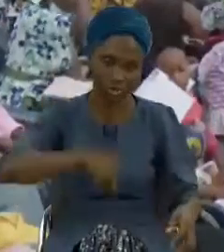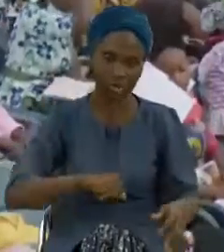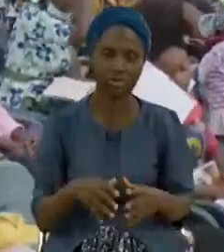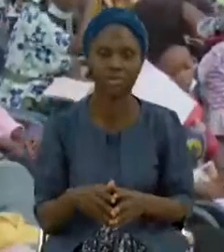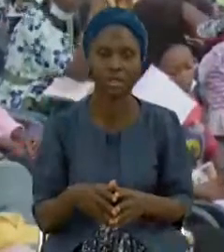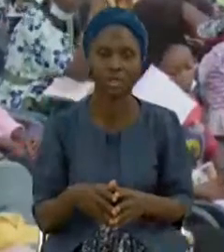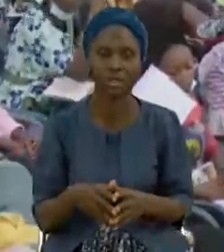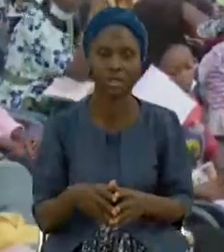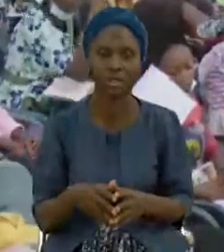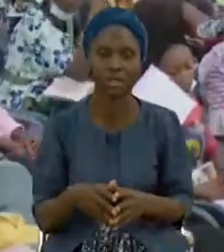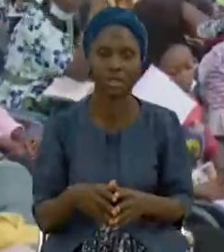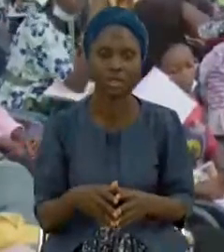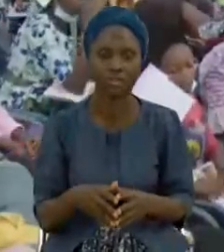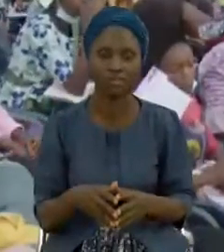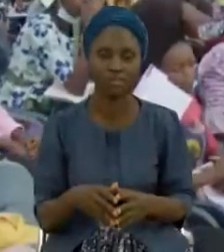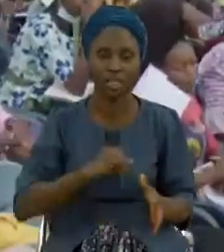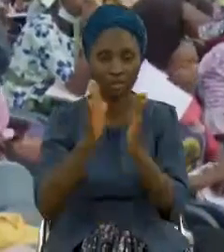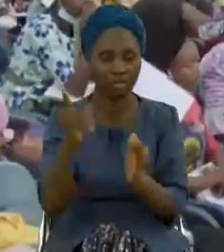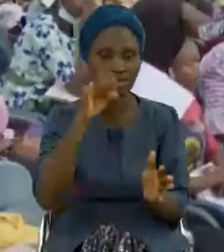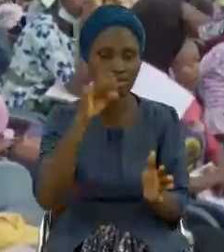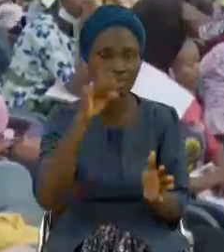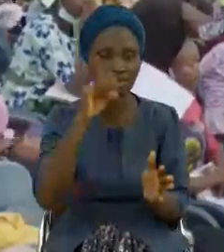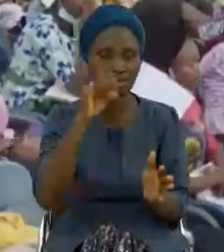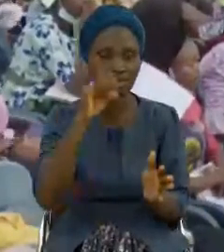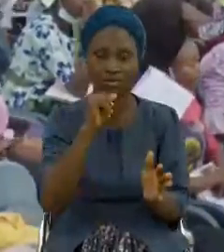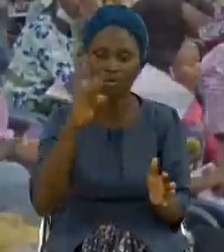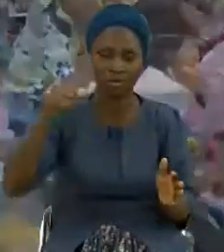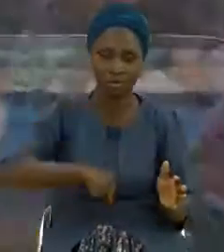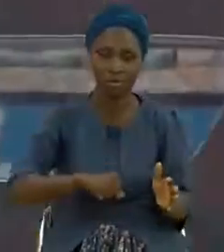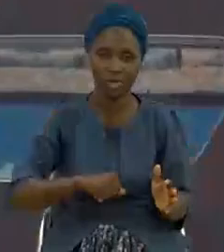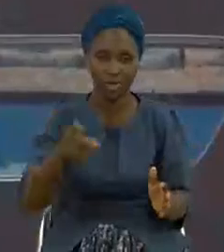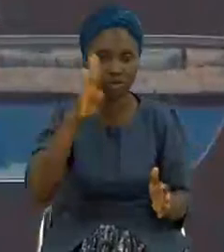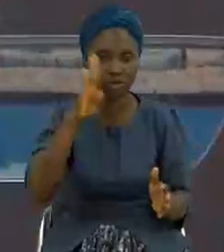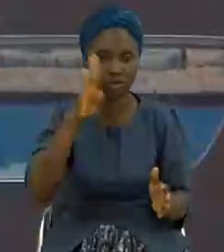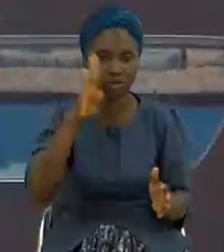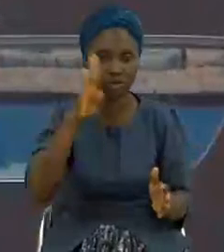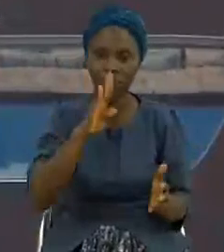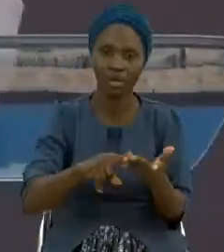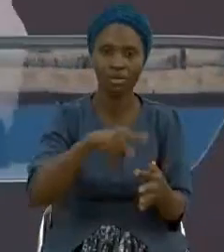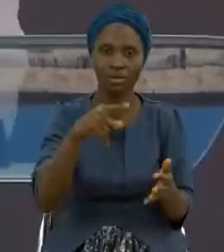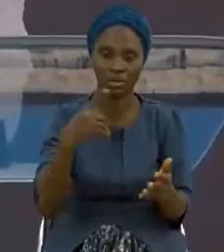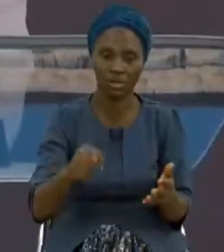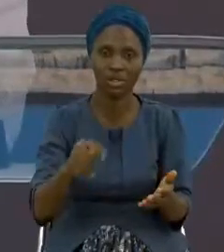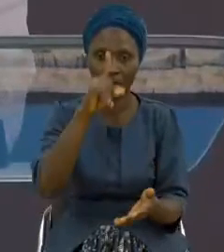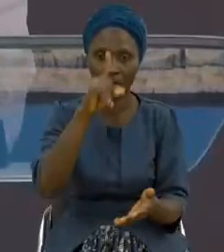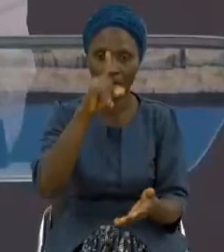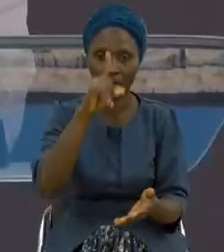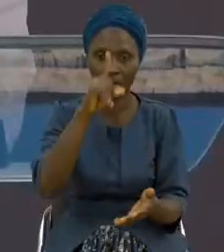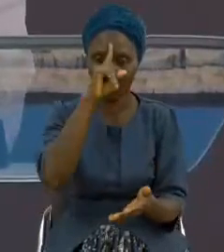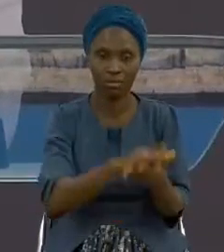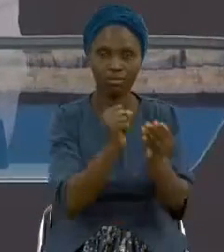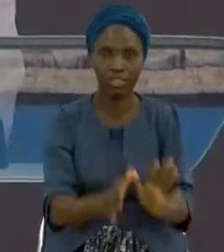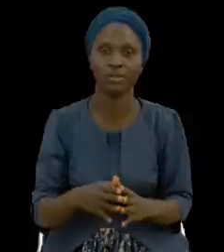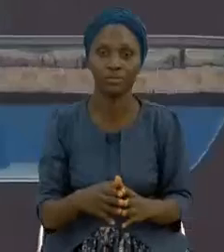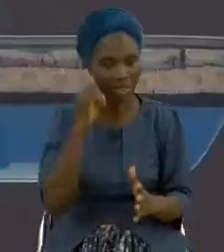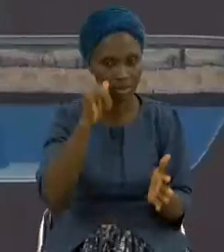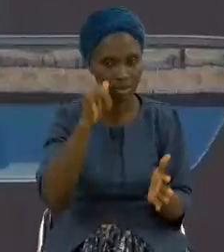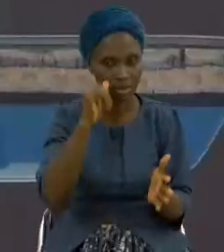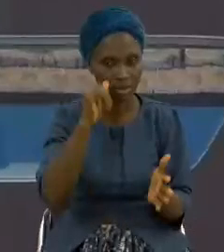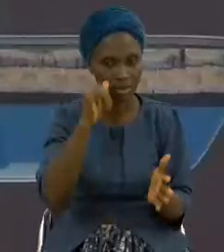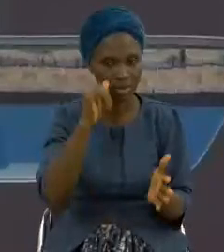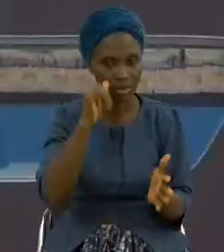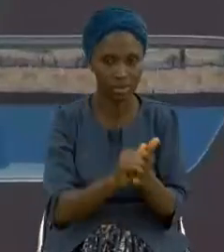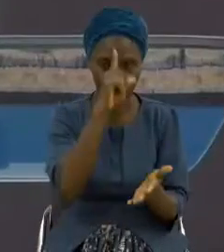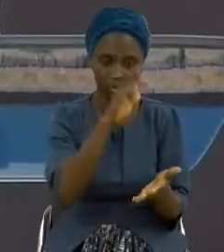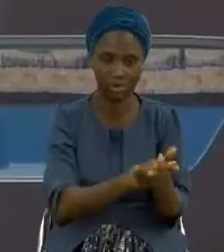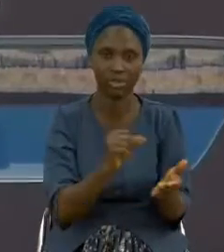believers. Do you notice that? He that believeth. You believe on the crusade field, but that's